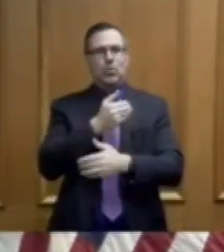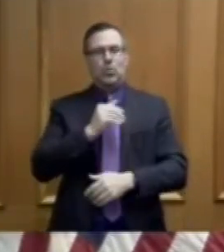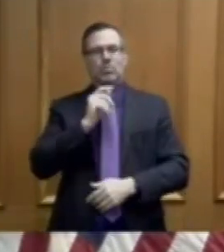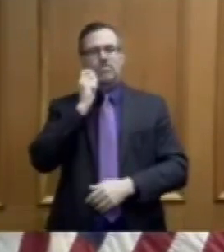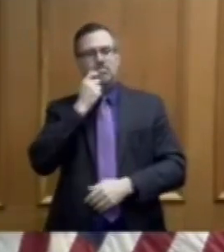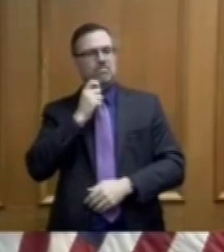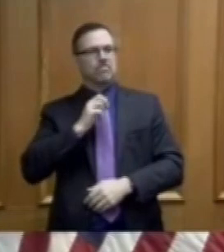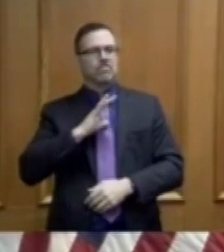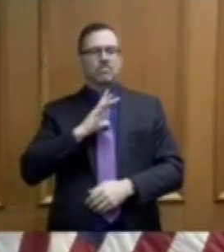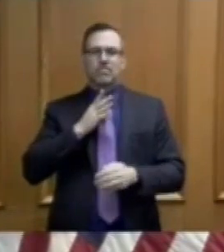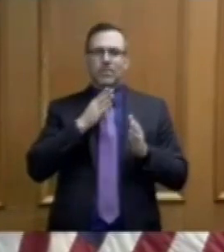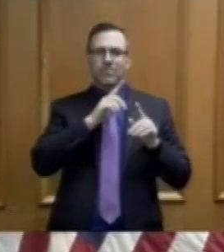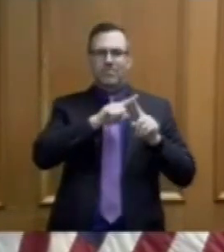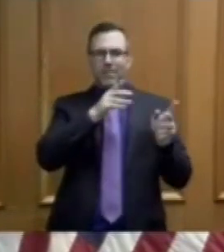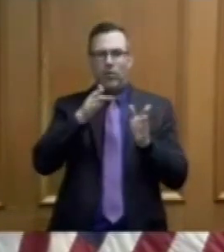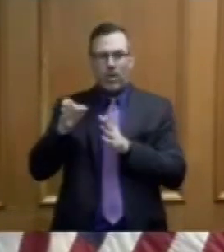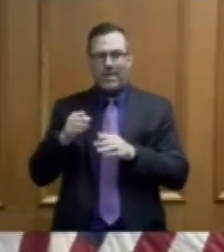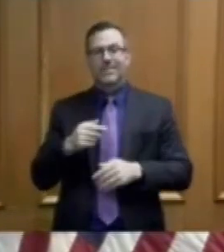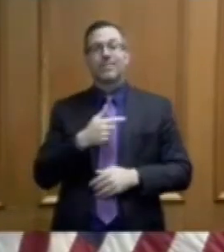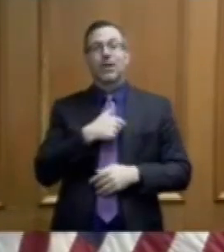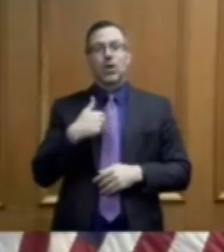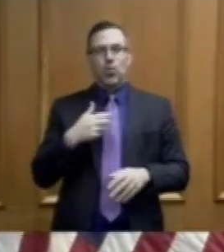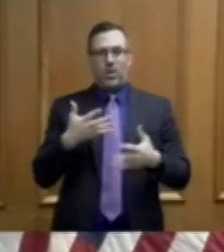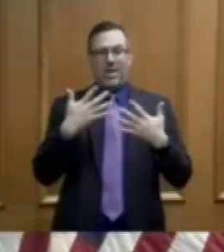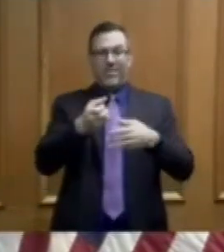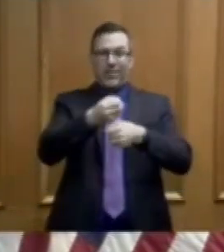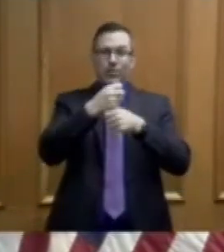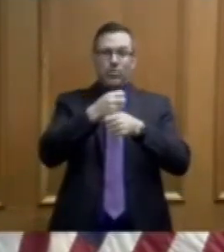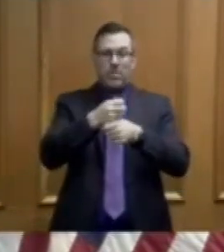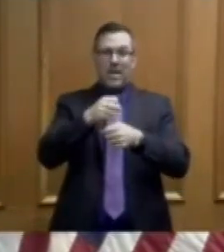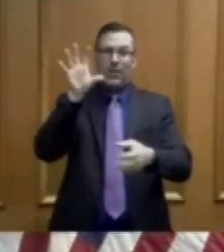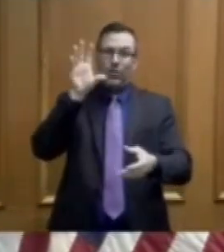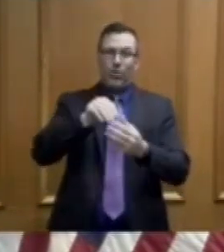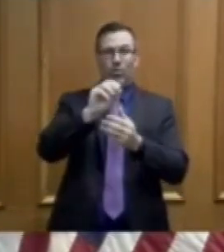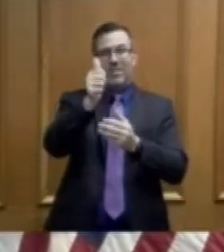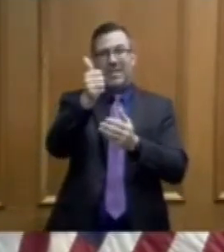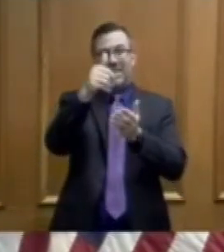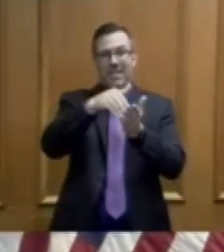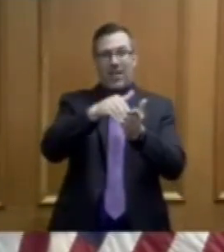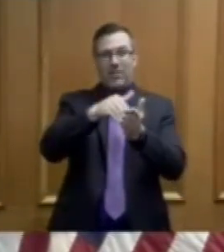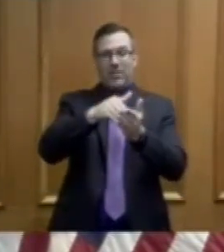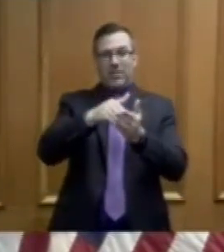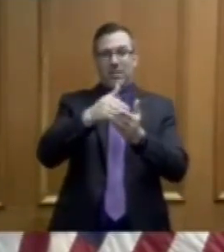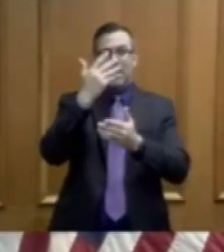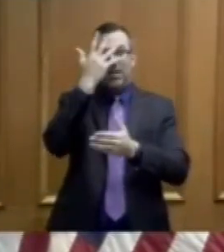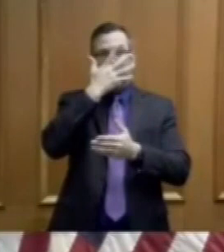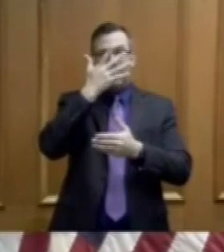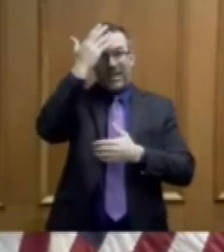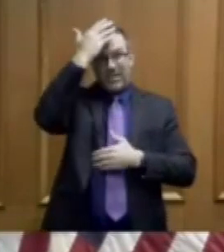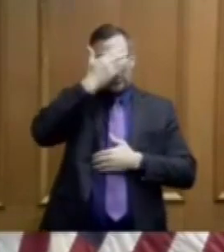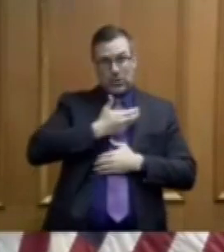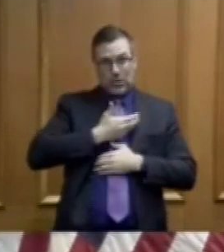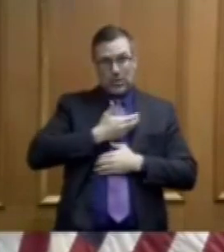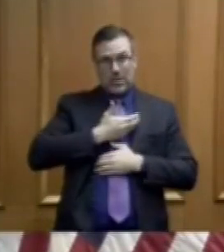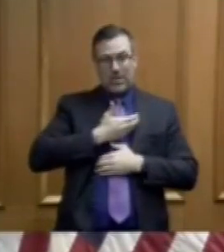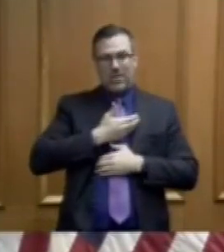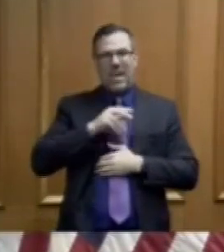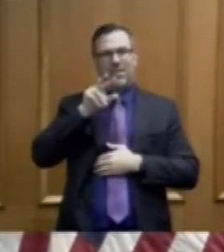have now produced 10,000 face shields through 3D printing efforts at our higher